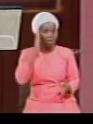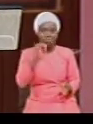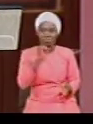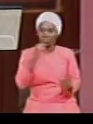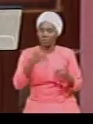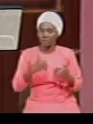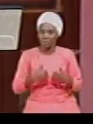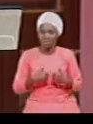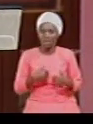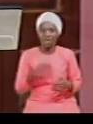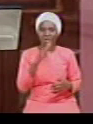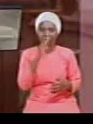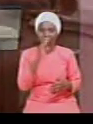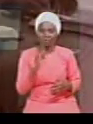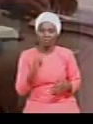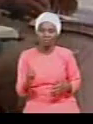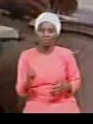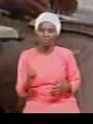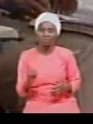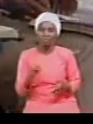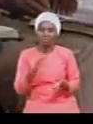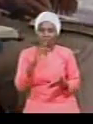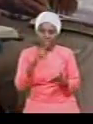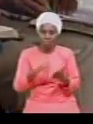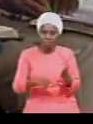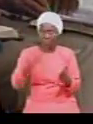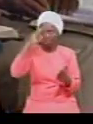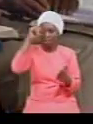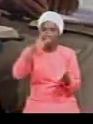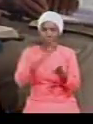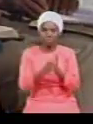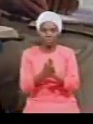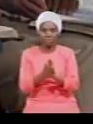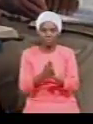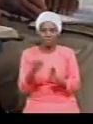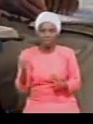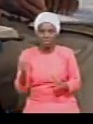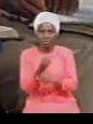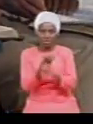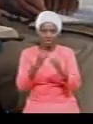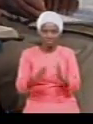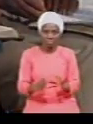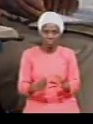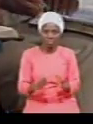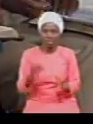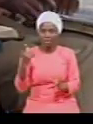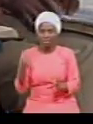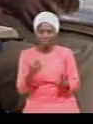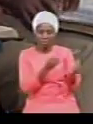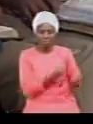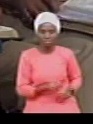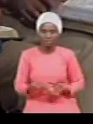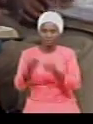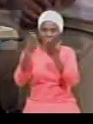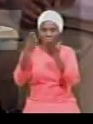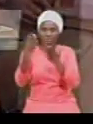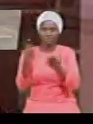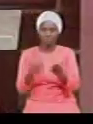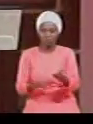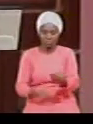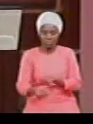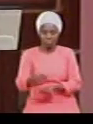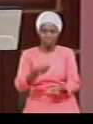been what he became. A savior, a sacrifice, a